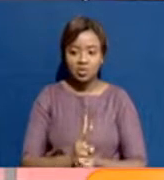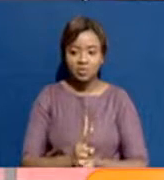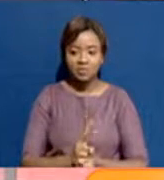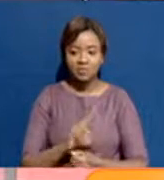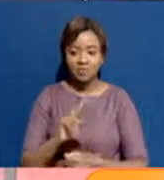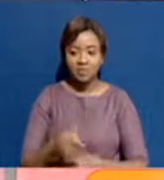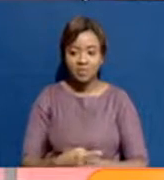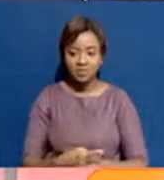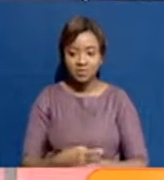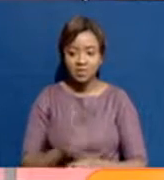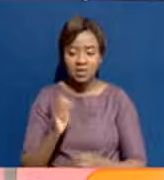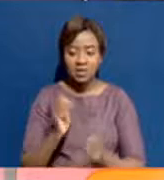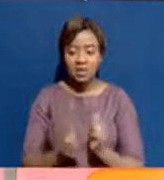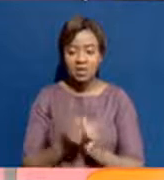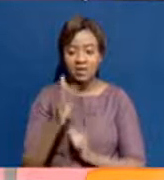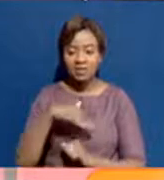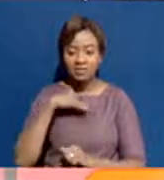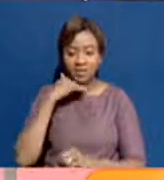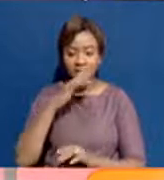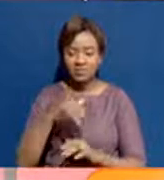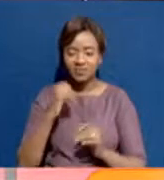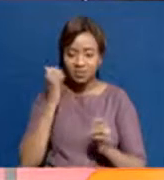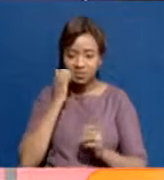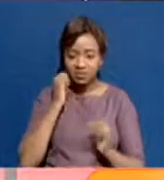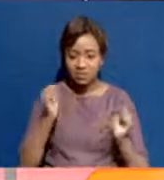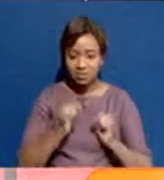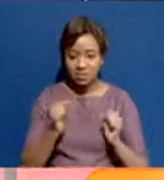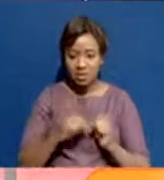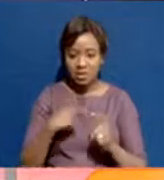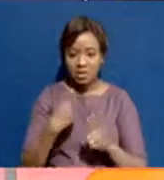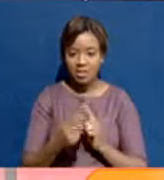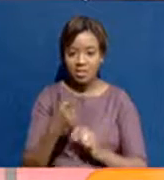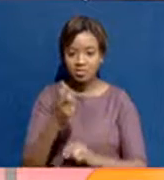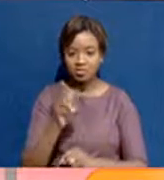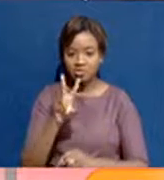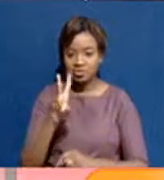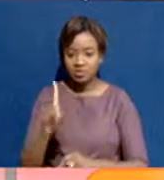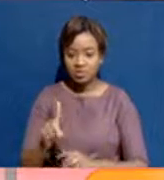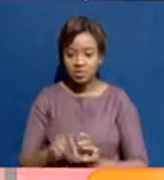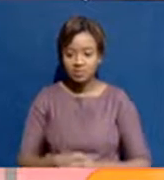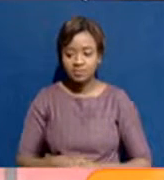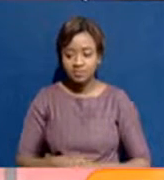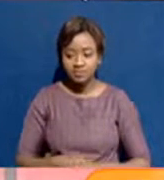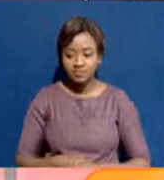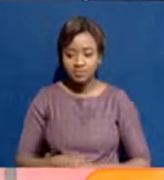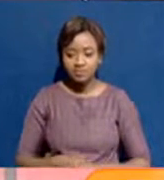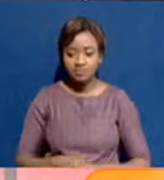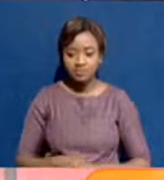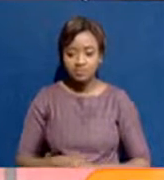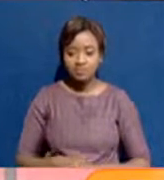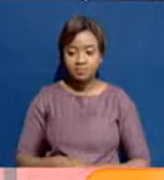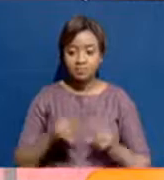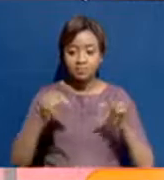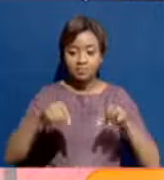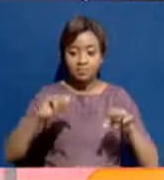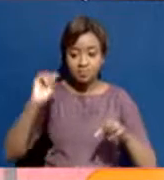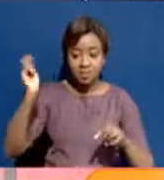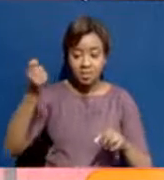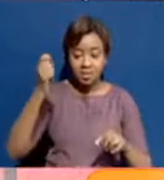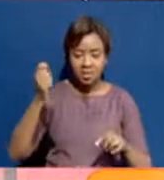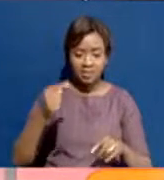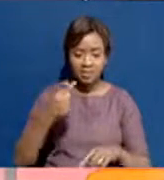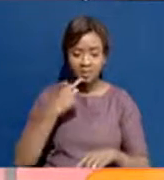12,011 deaths from malaria in Kenya in the year 2021. Now, I'd like you to know that in Kenya, 100%